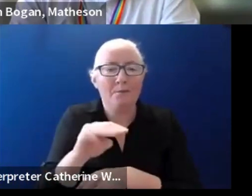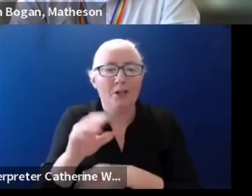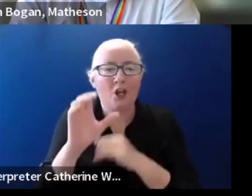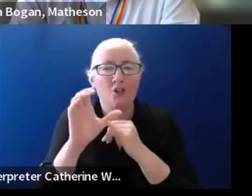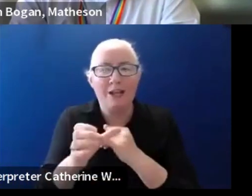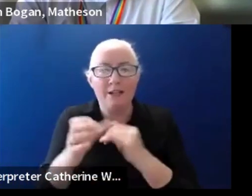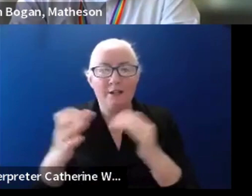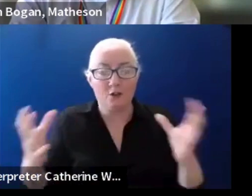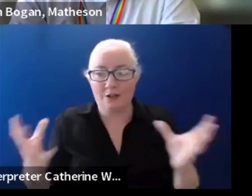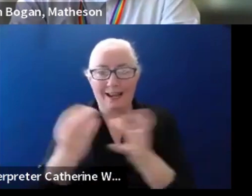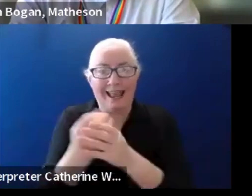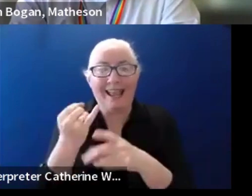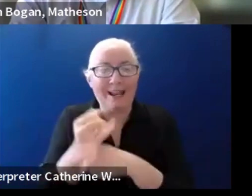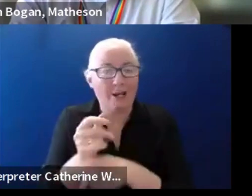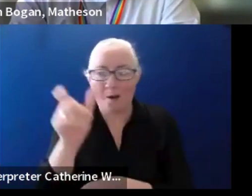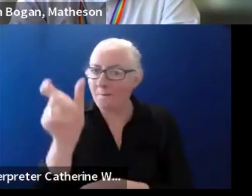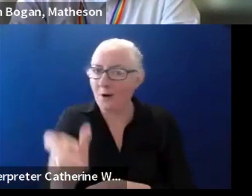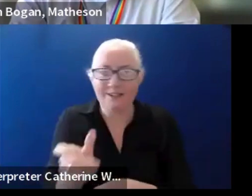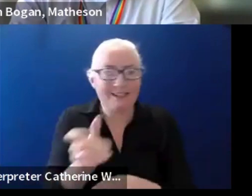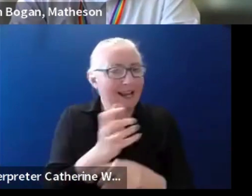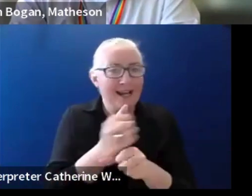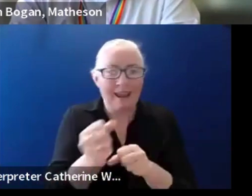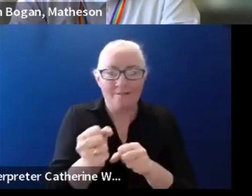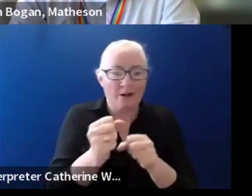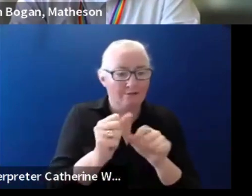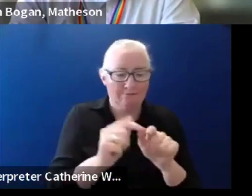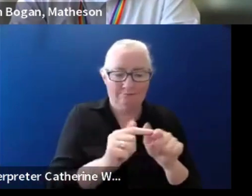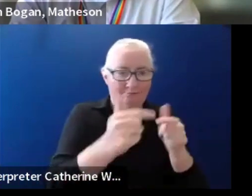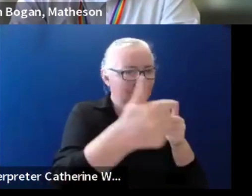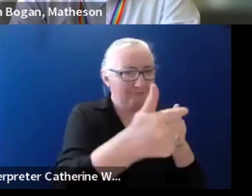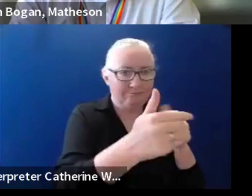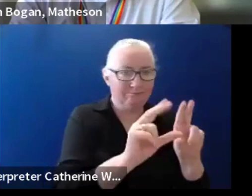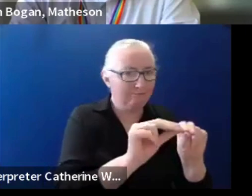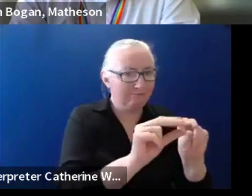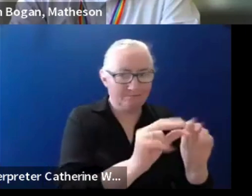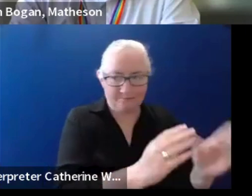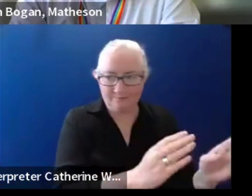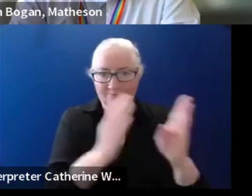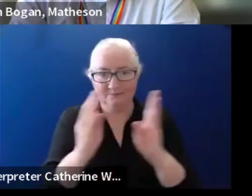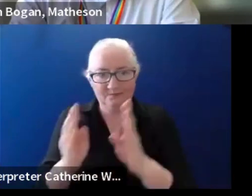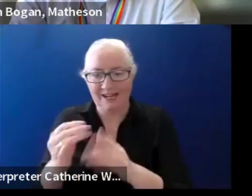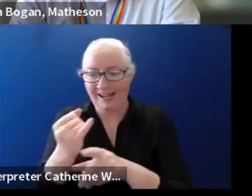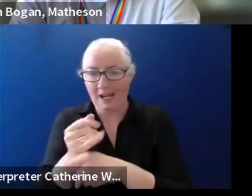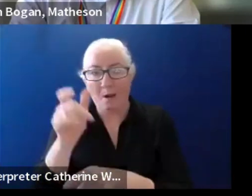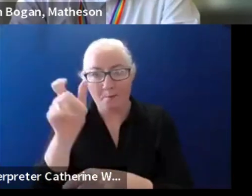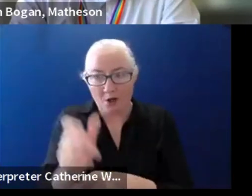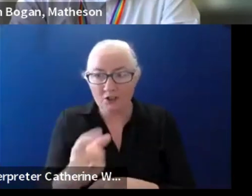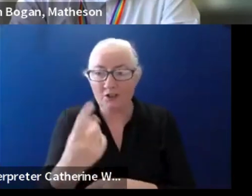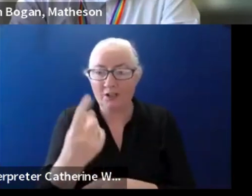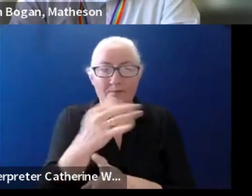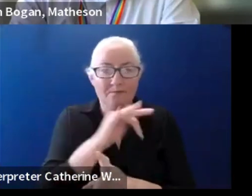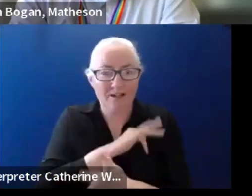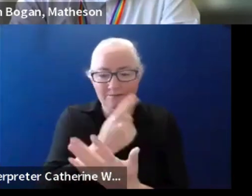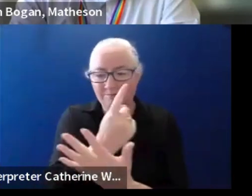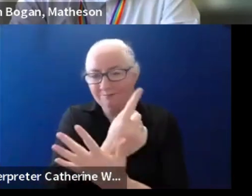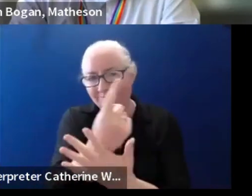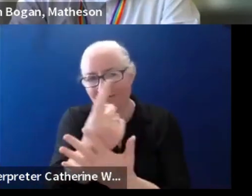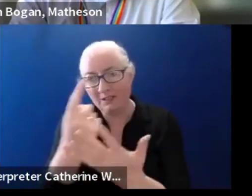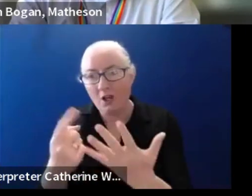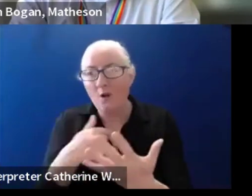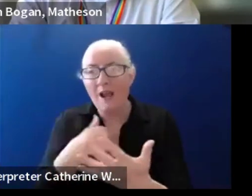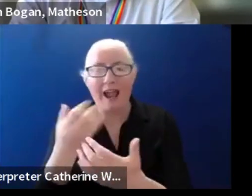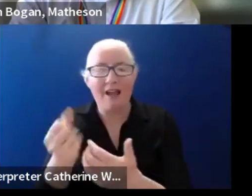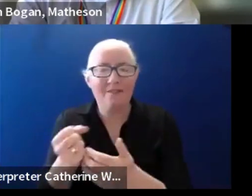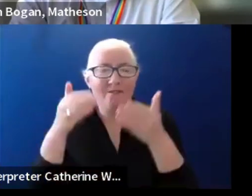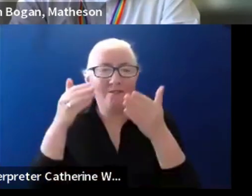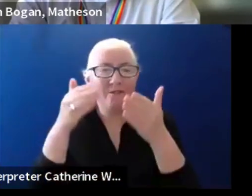together in person. So we never did these sessions virtually. And individuals spoke about, so we focused on a